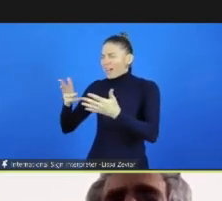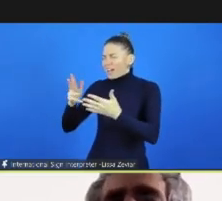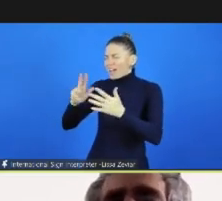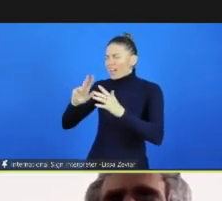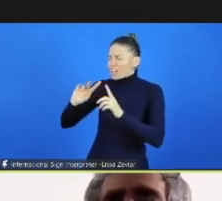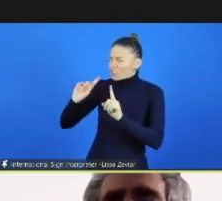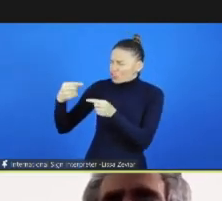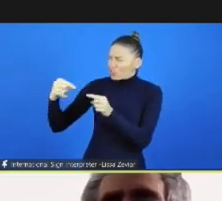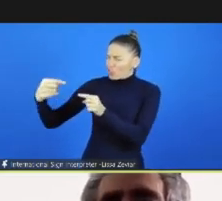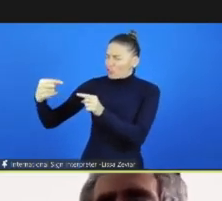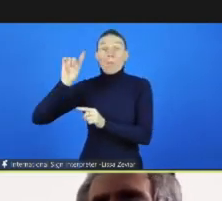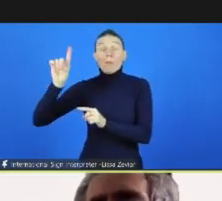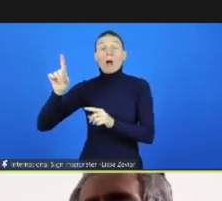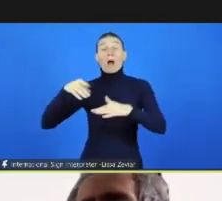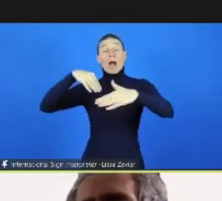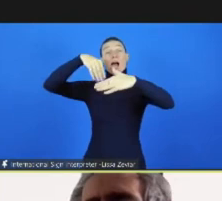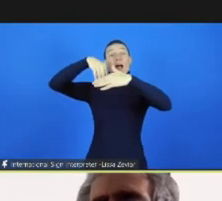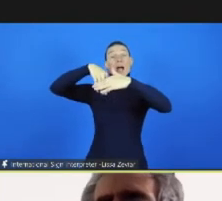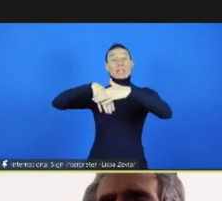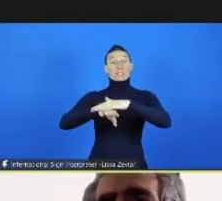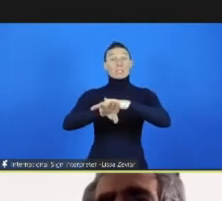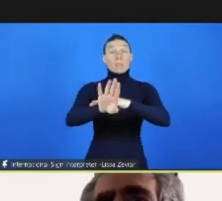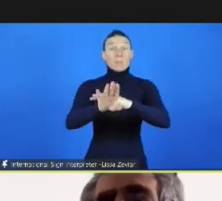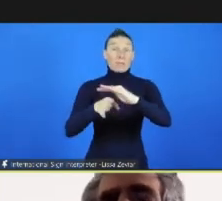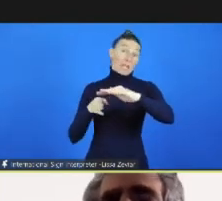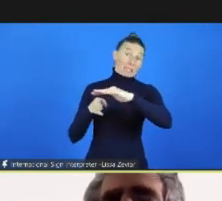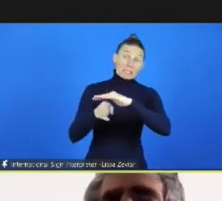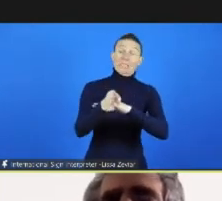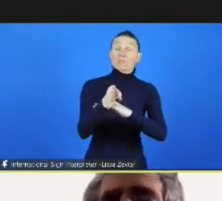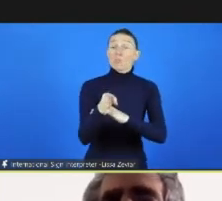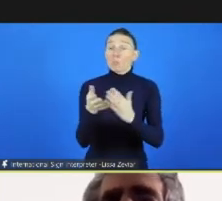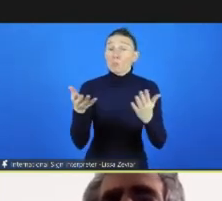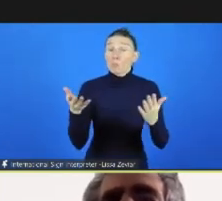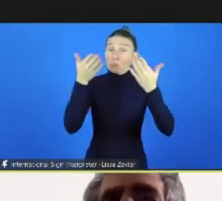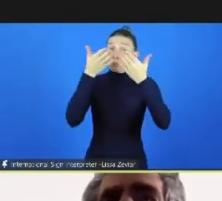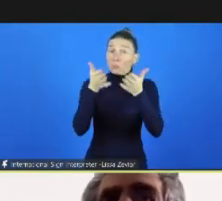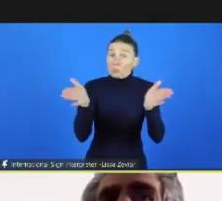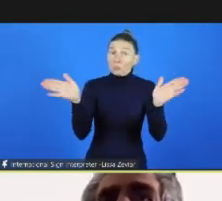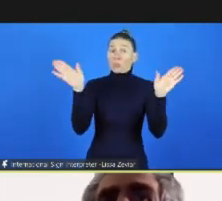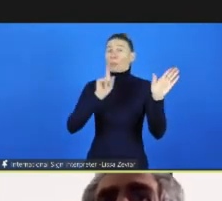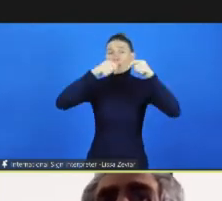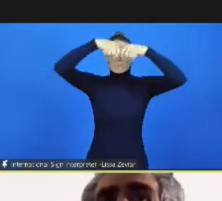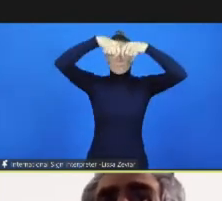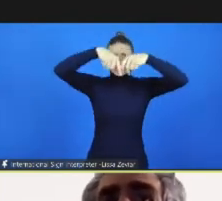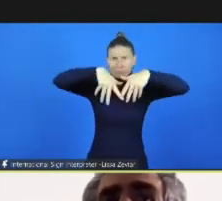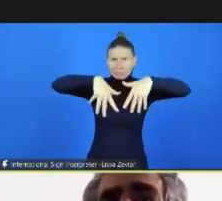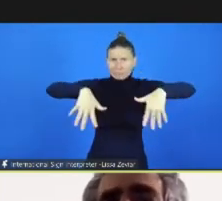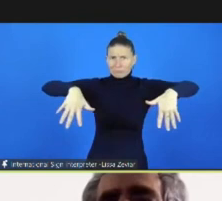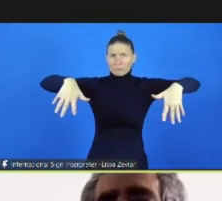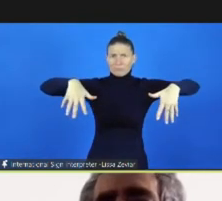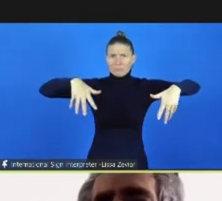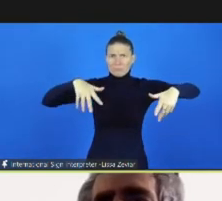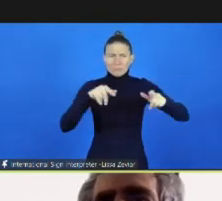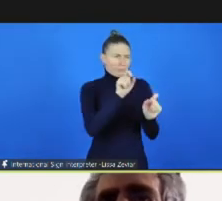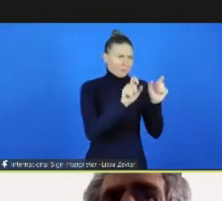is the broad umbrella. It's not a great way of describing it, to be honest, because accessibility means so many things to so many different